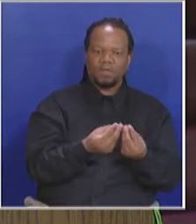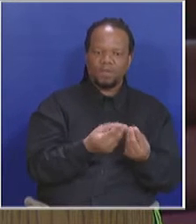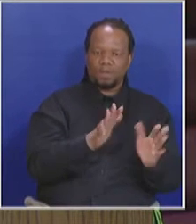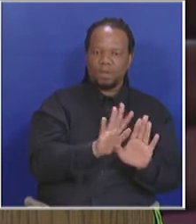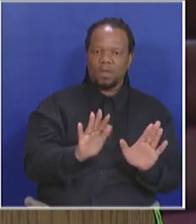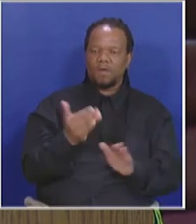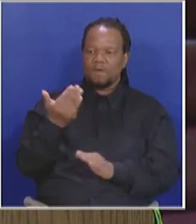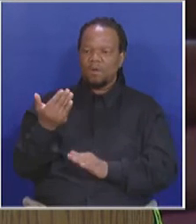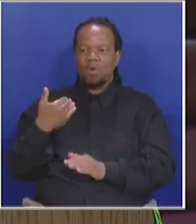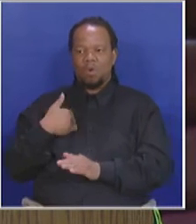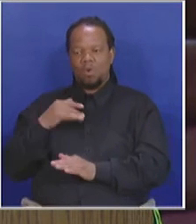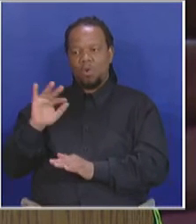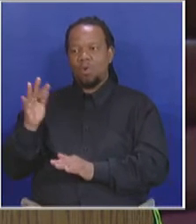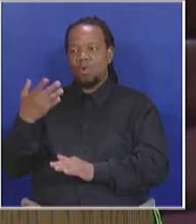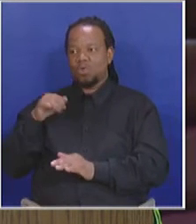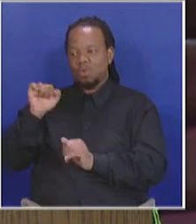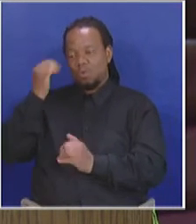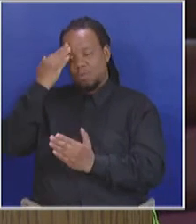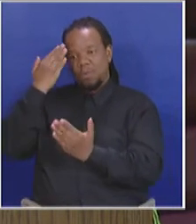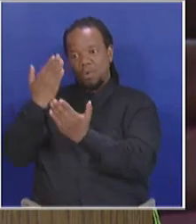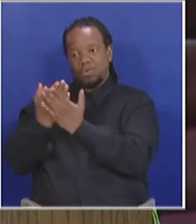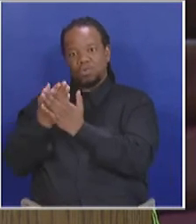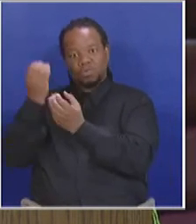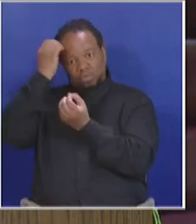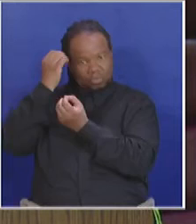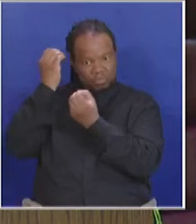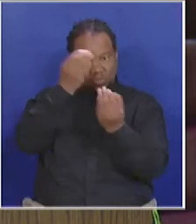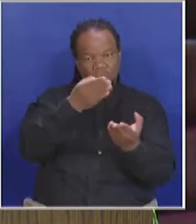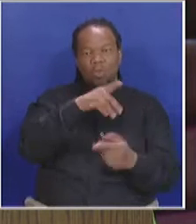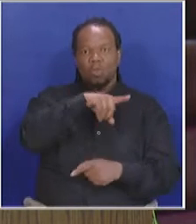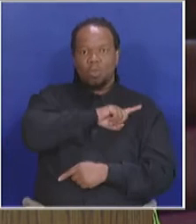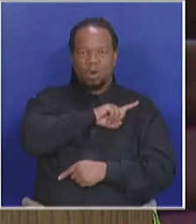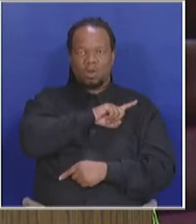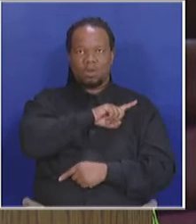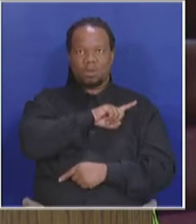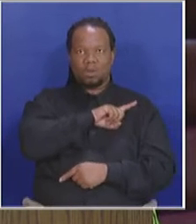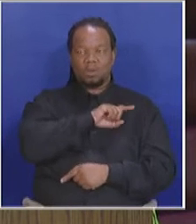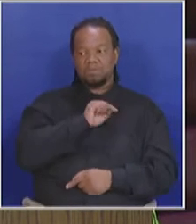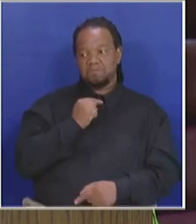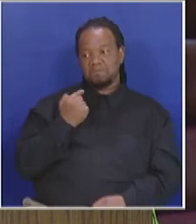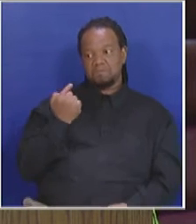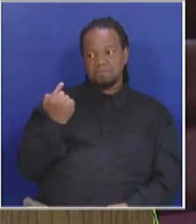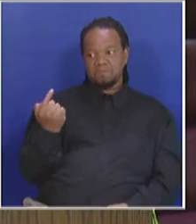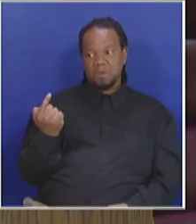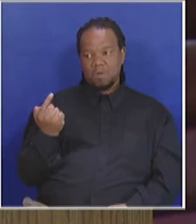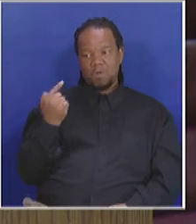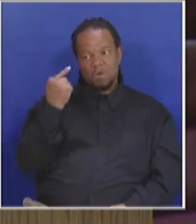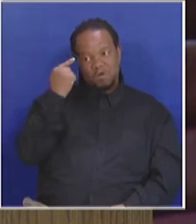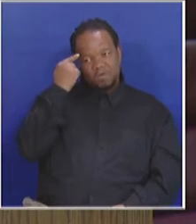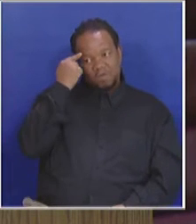she superimposes on the House simply because, in her own thinking, the matter is